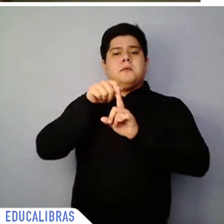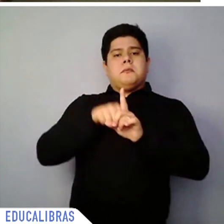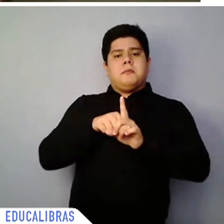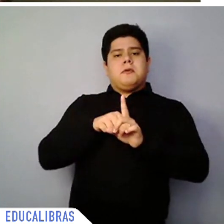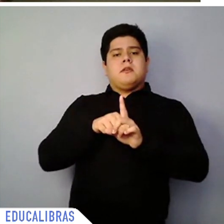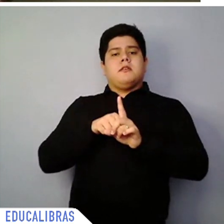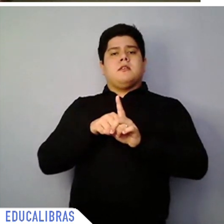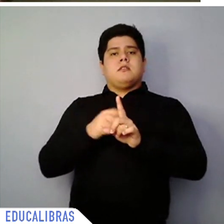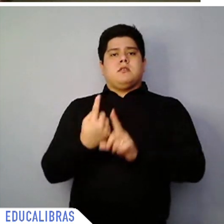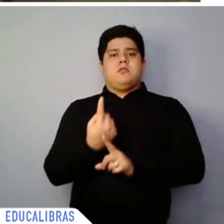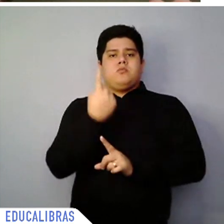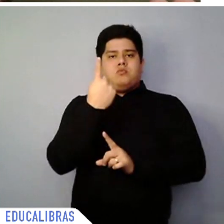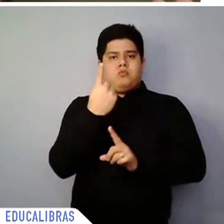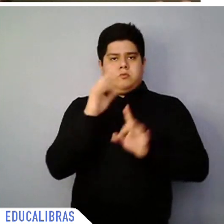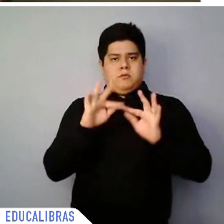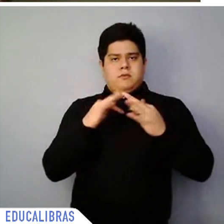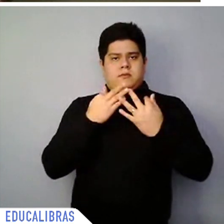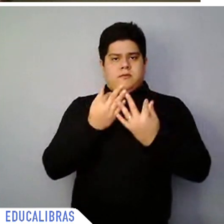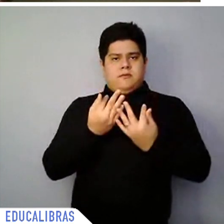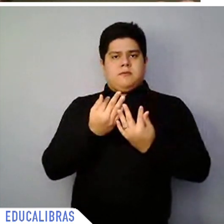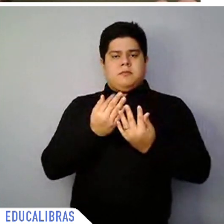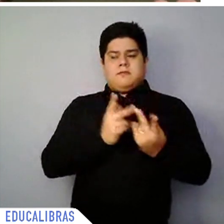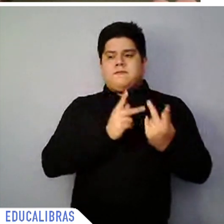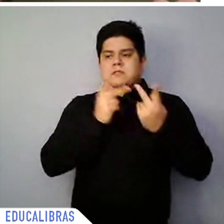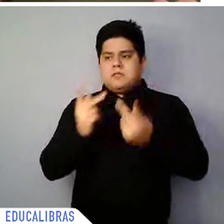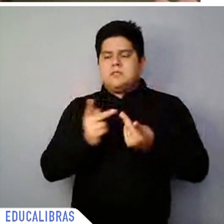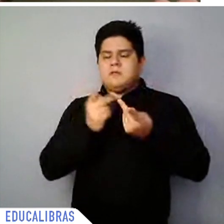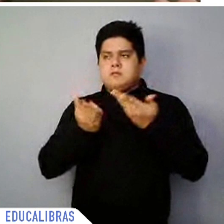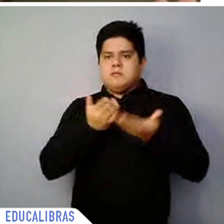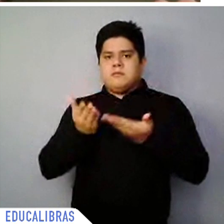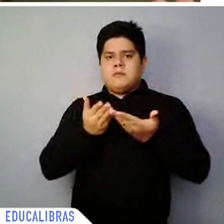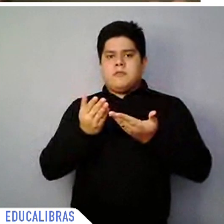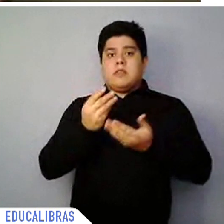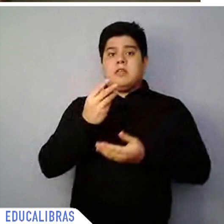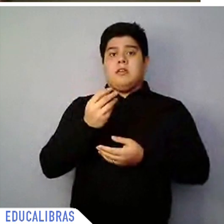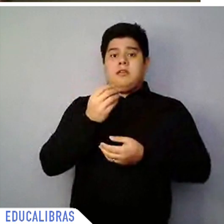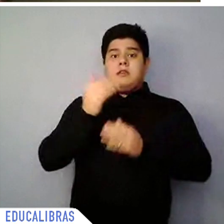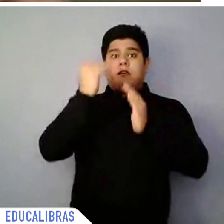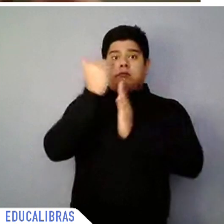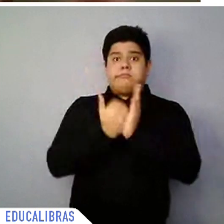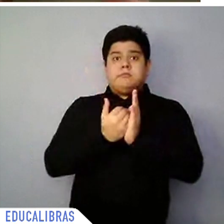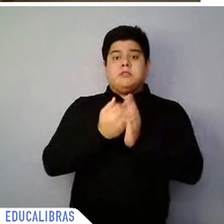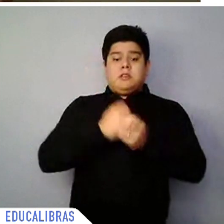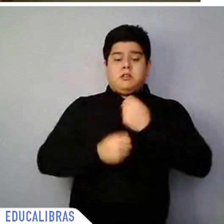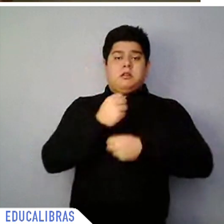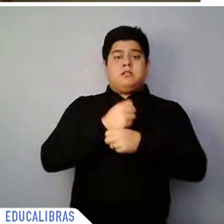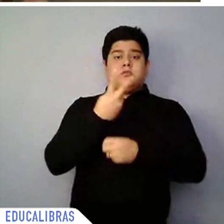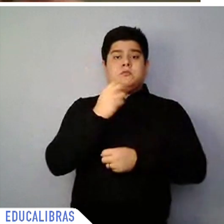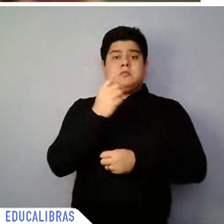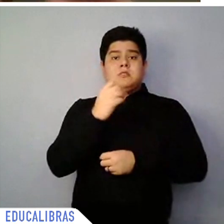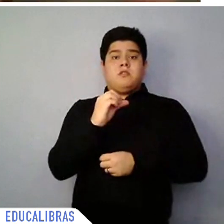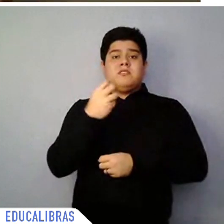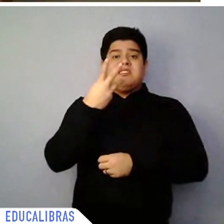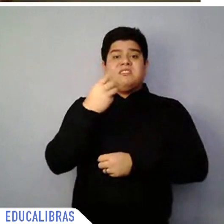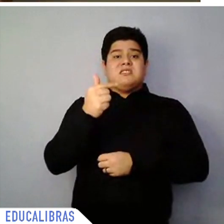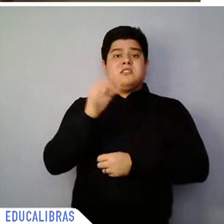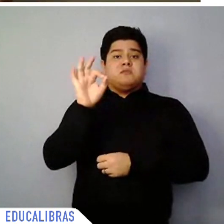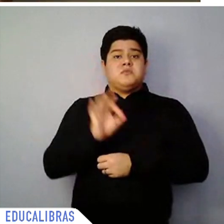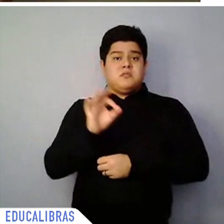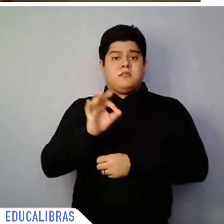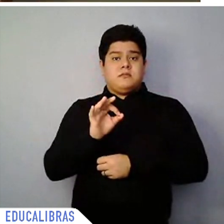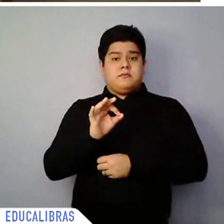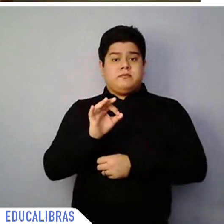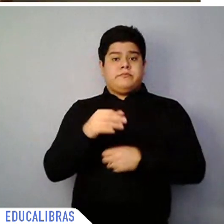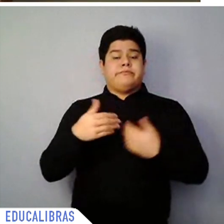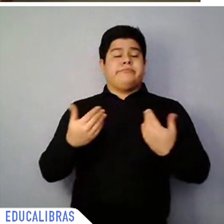would receive a visitation from a family health doctor. In